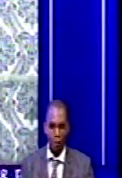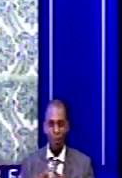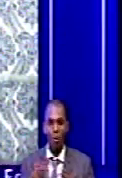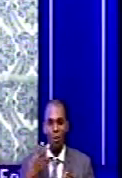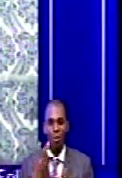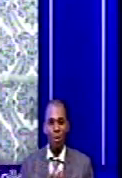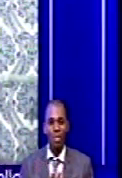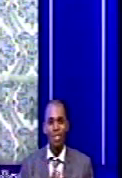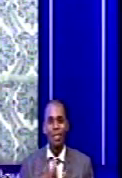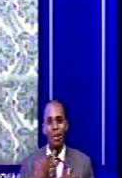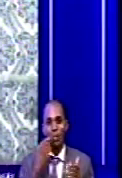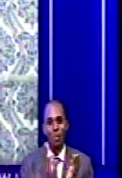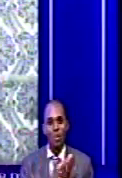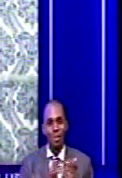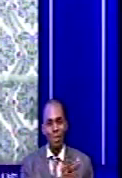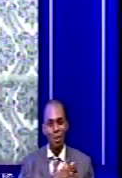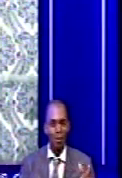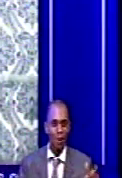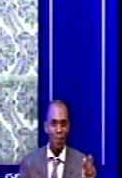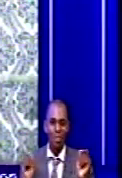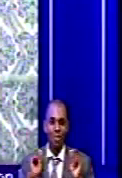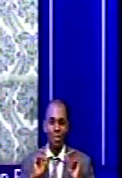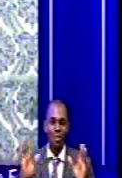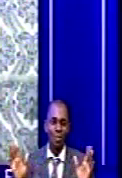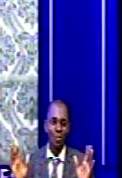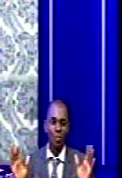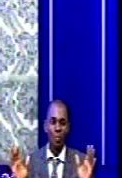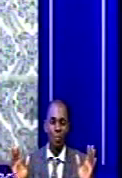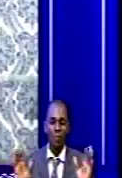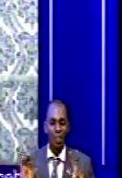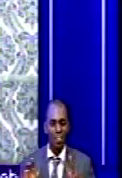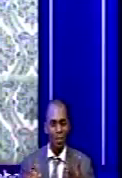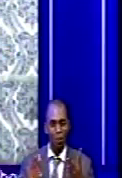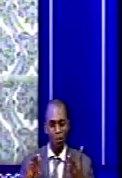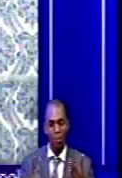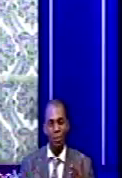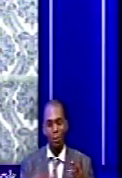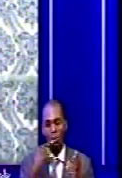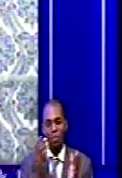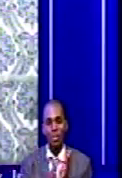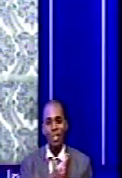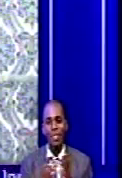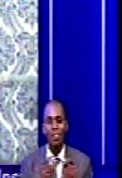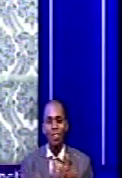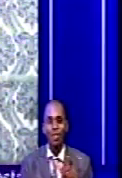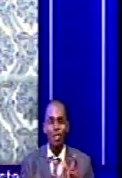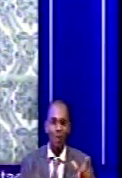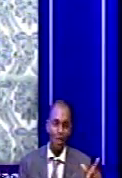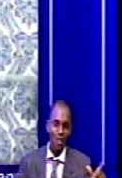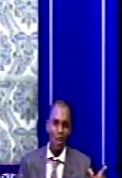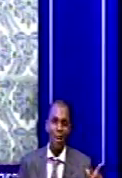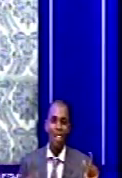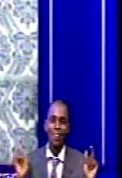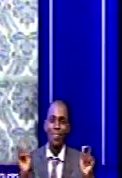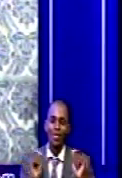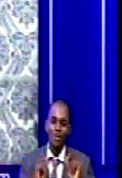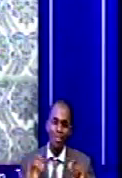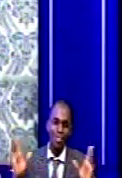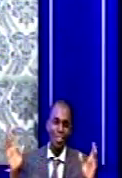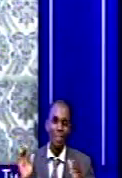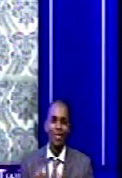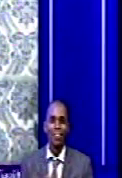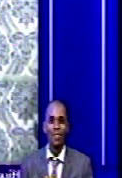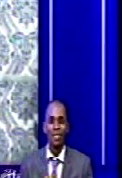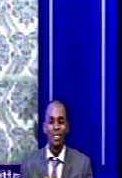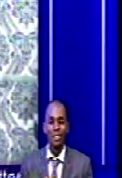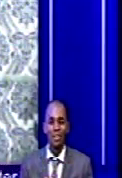there. The pain was still insisting till even the last night. I told the sickness that I'm not leaving here with you to my